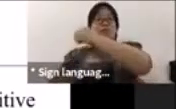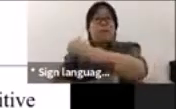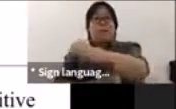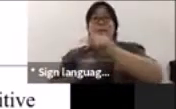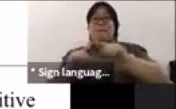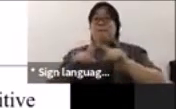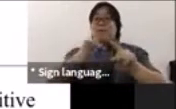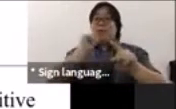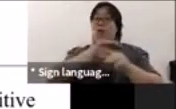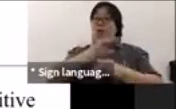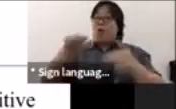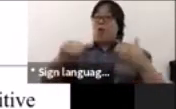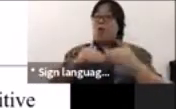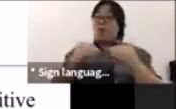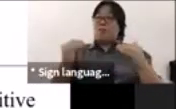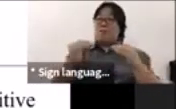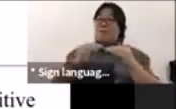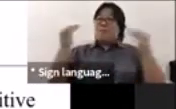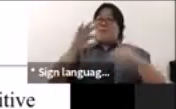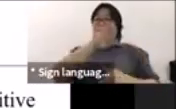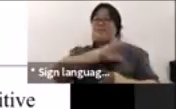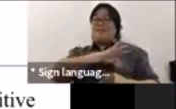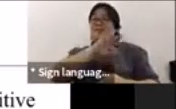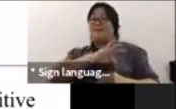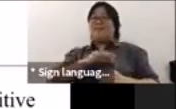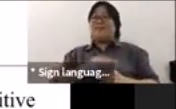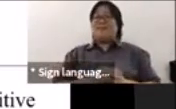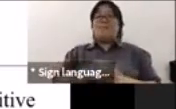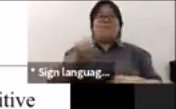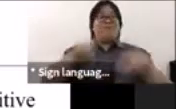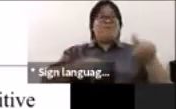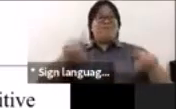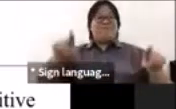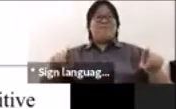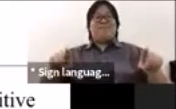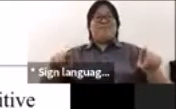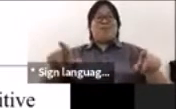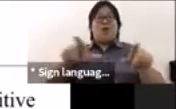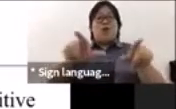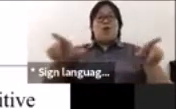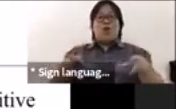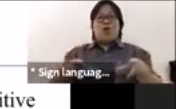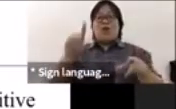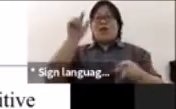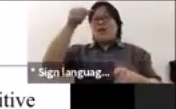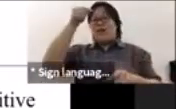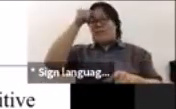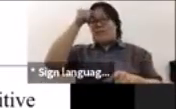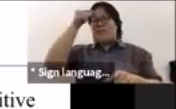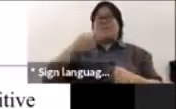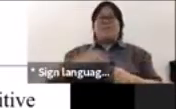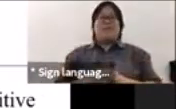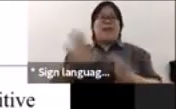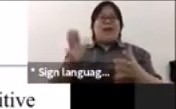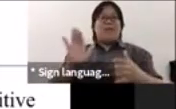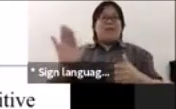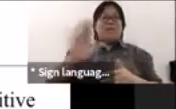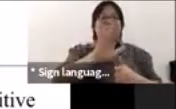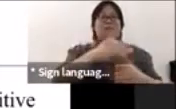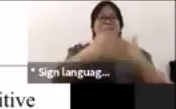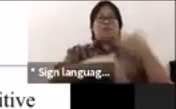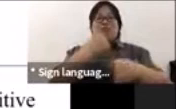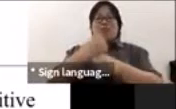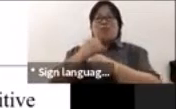disability are benefiting equally due to differences in the capacity of local government to operationalize the